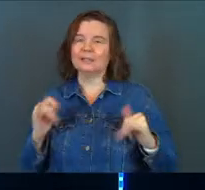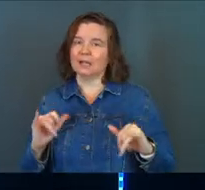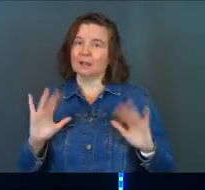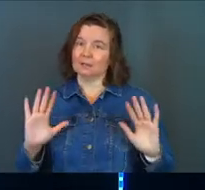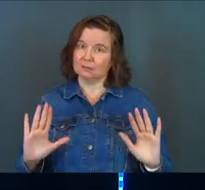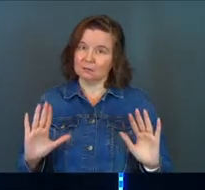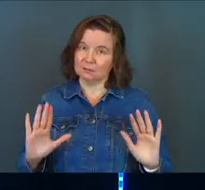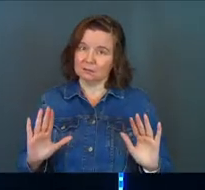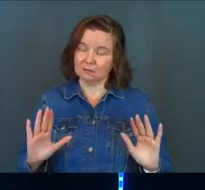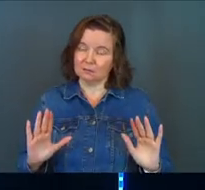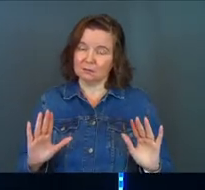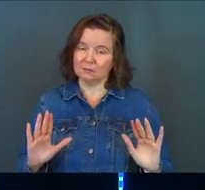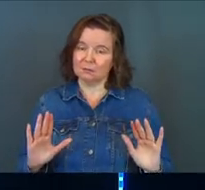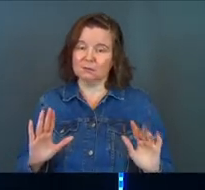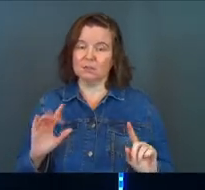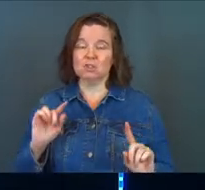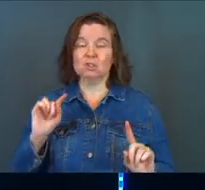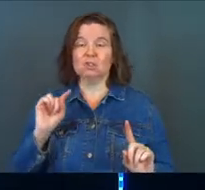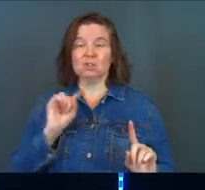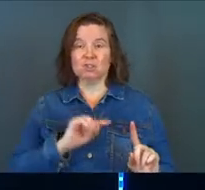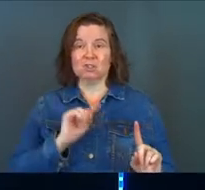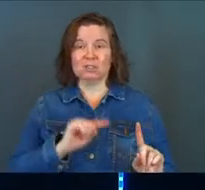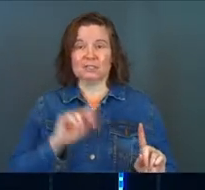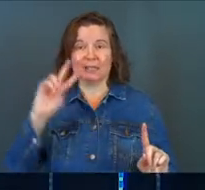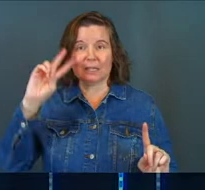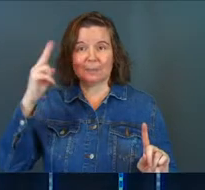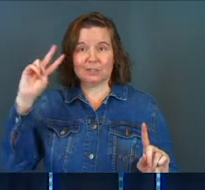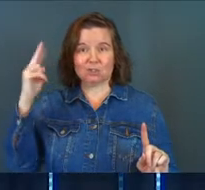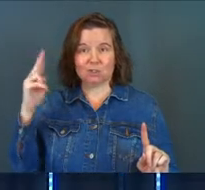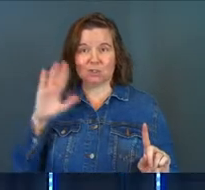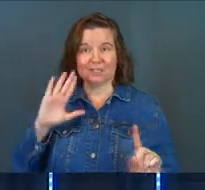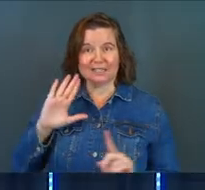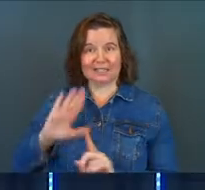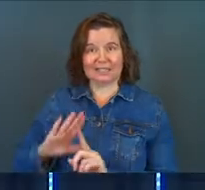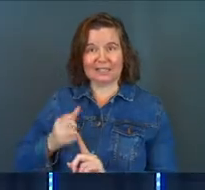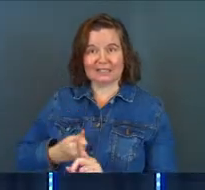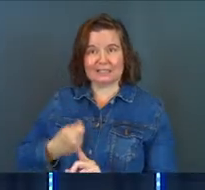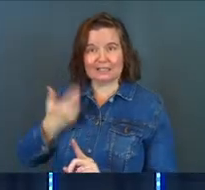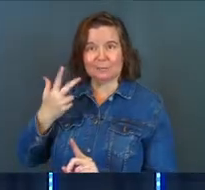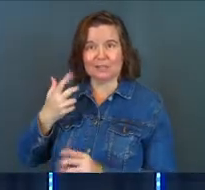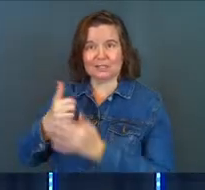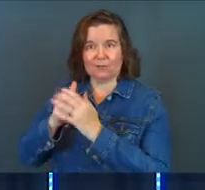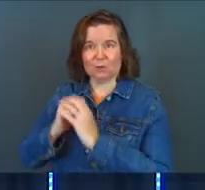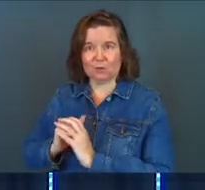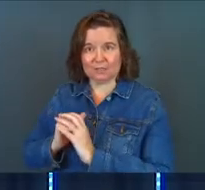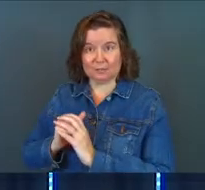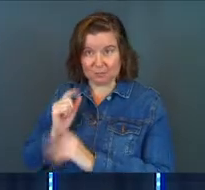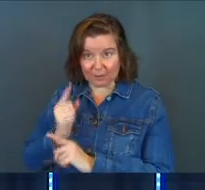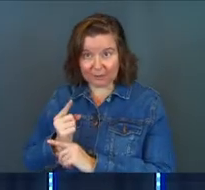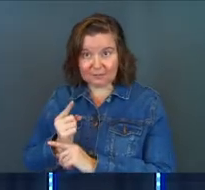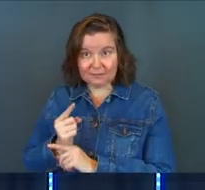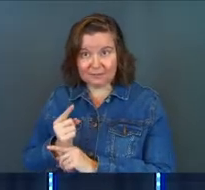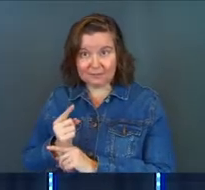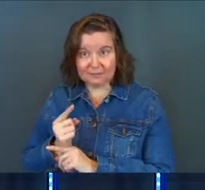still, she misunderstands his expressive worship,